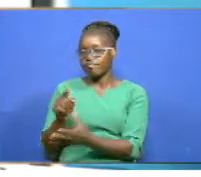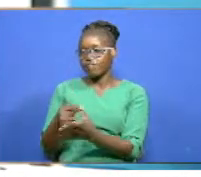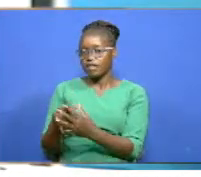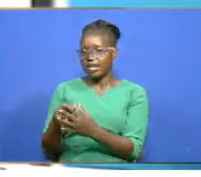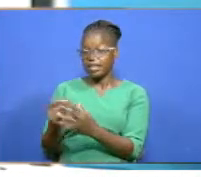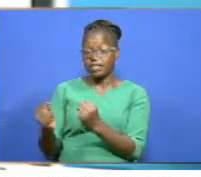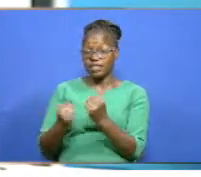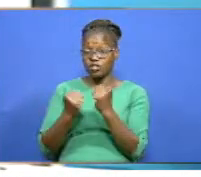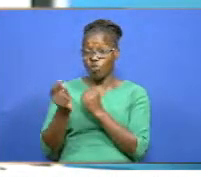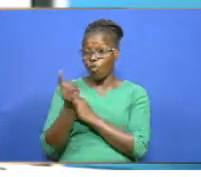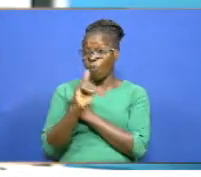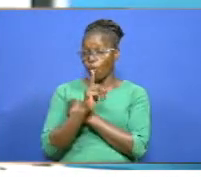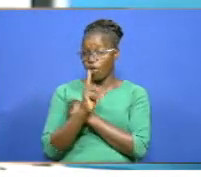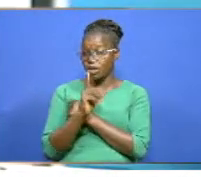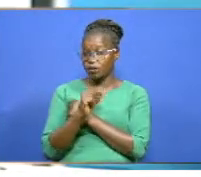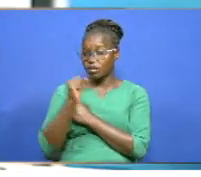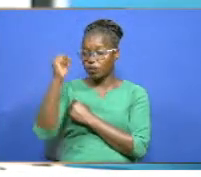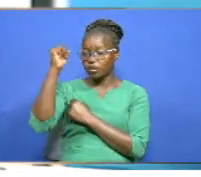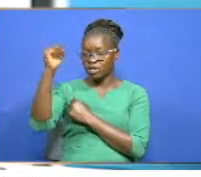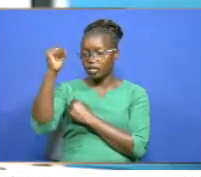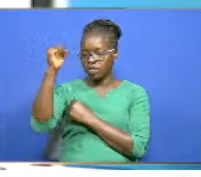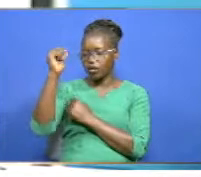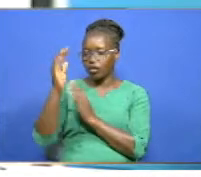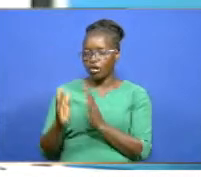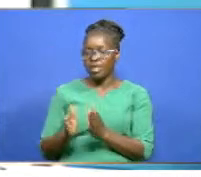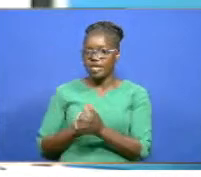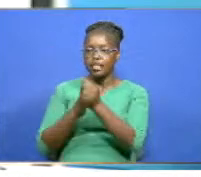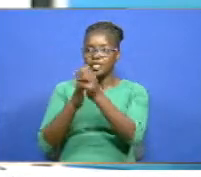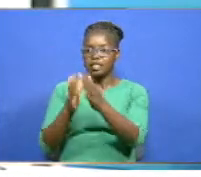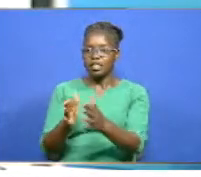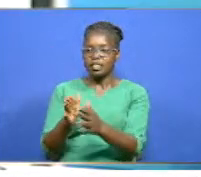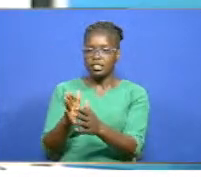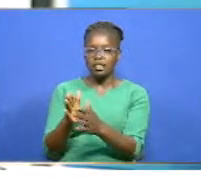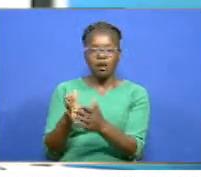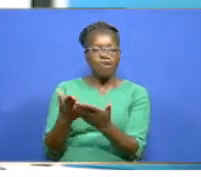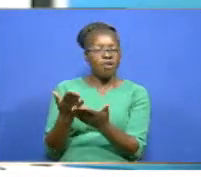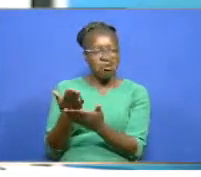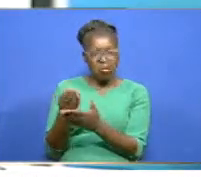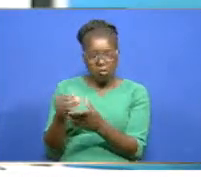very strong signal to the political leaders. Otherwise, the whole concept of